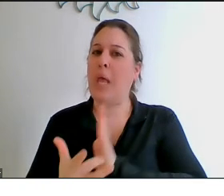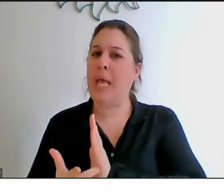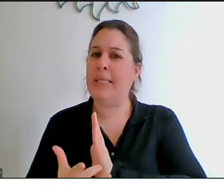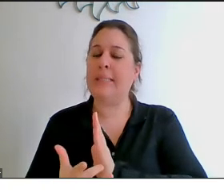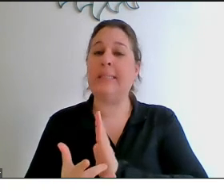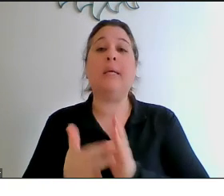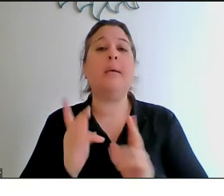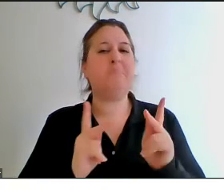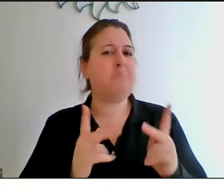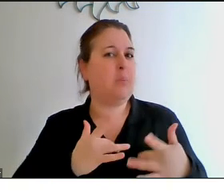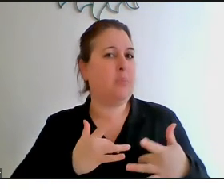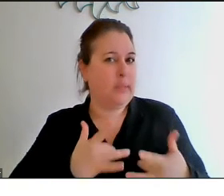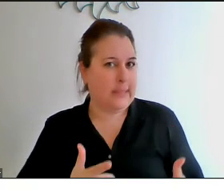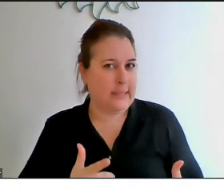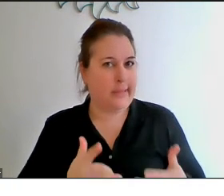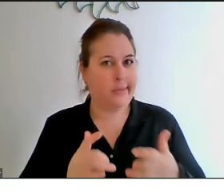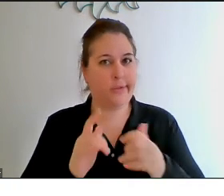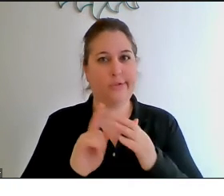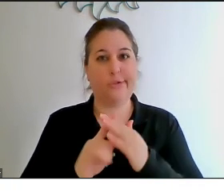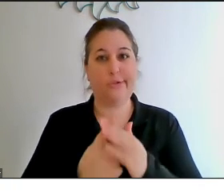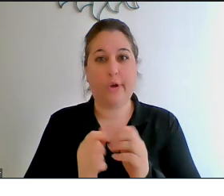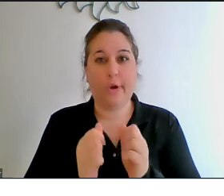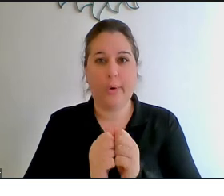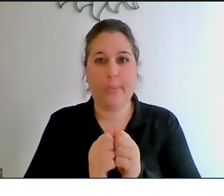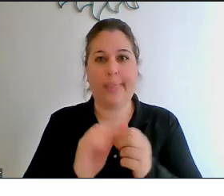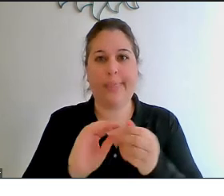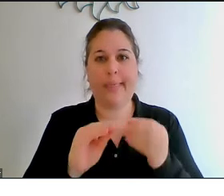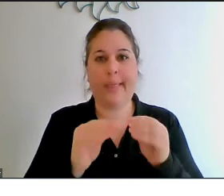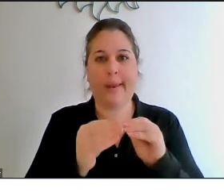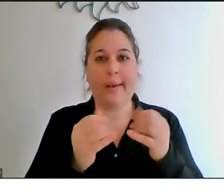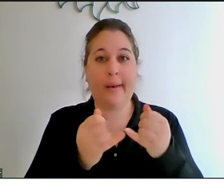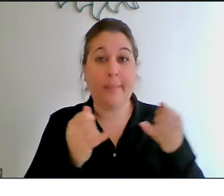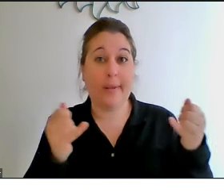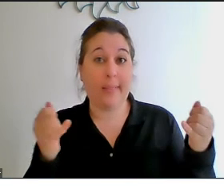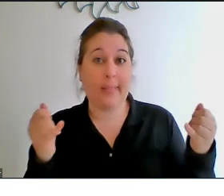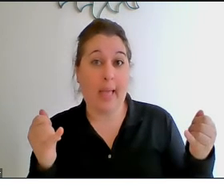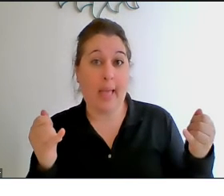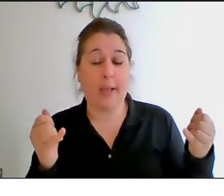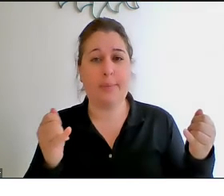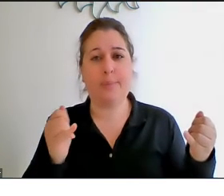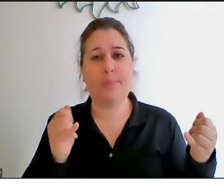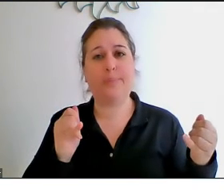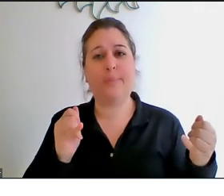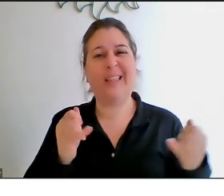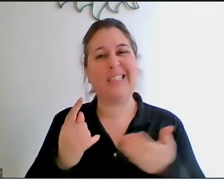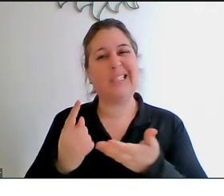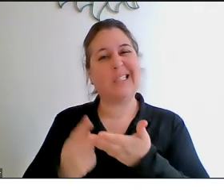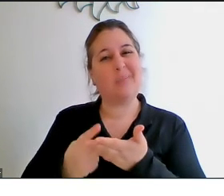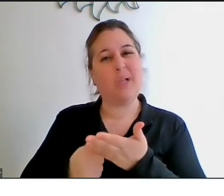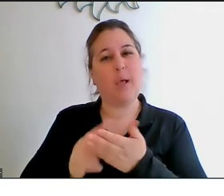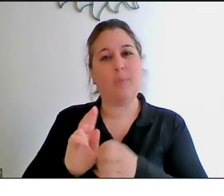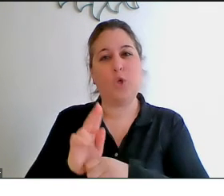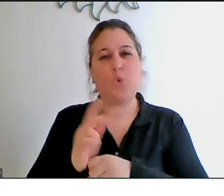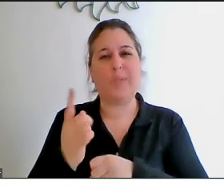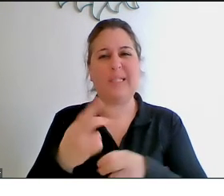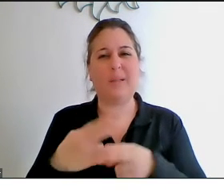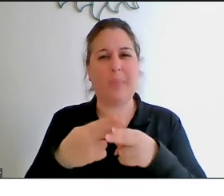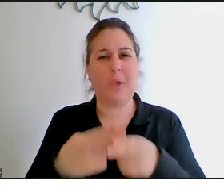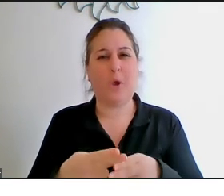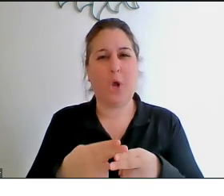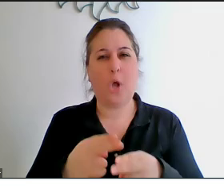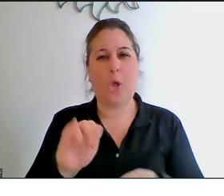it. All right, usually people start off with number lines. They use integer chips. So if you don't know what